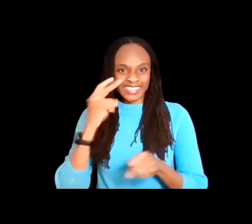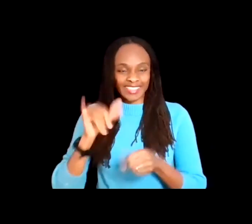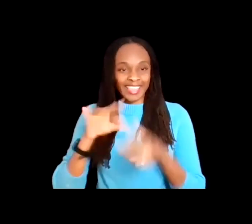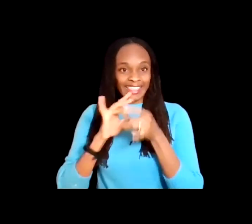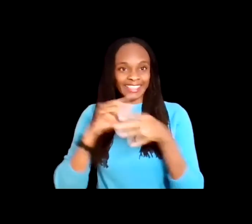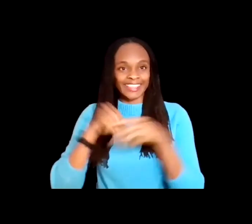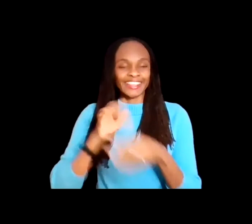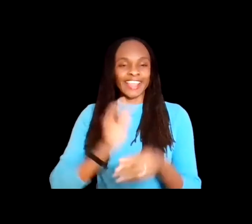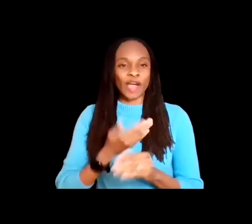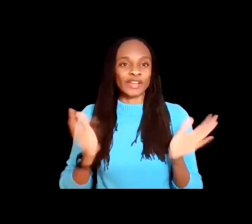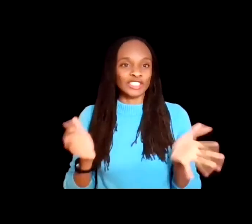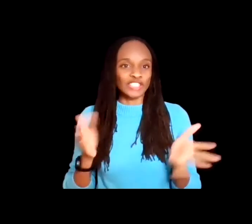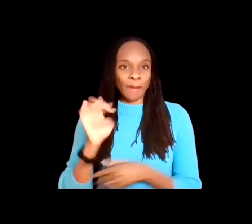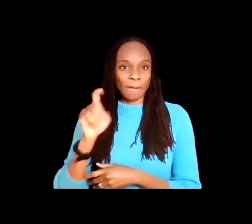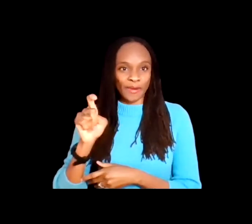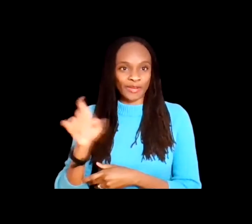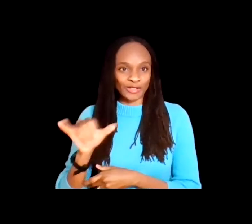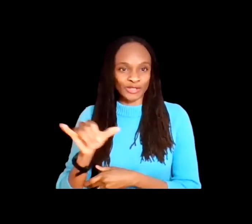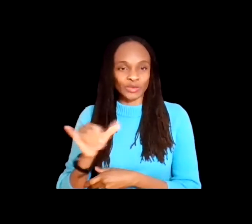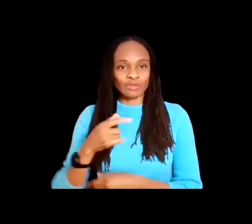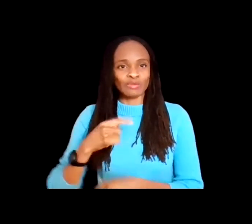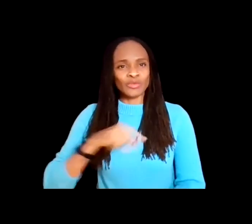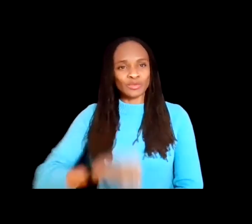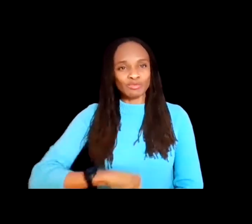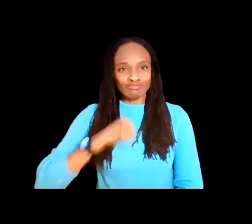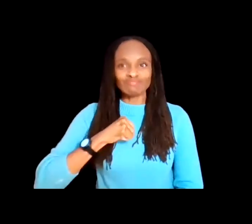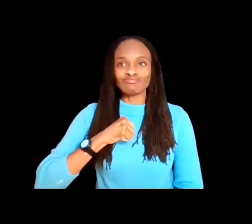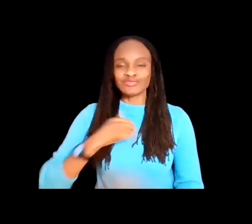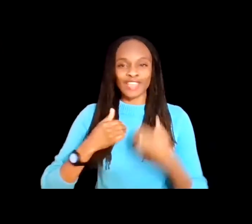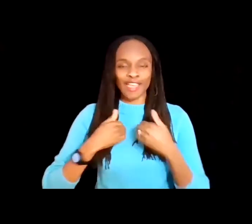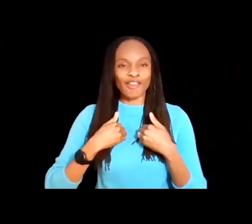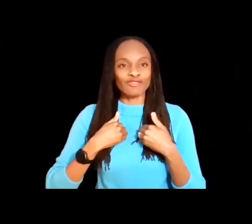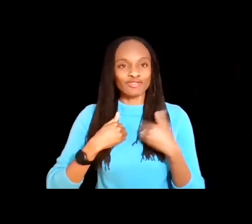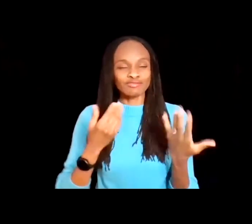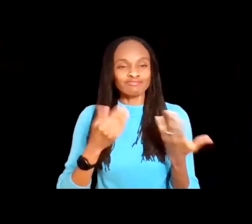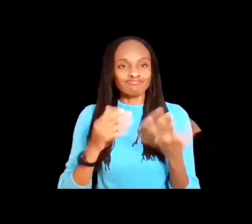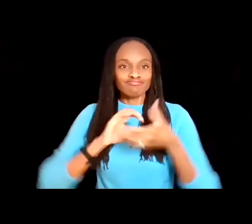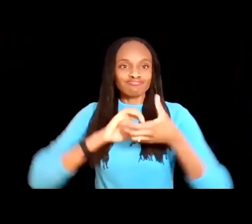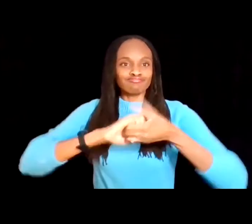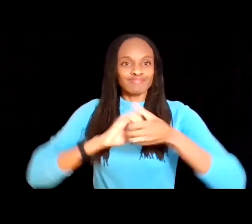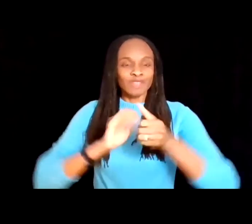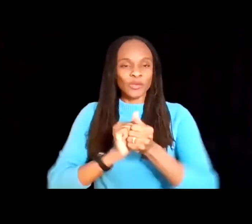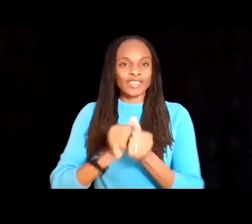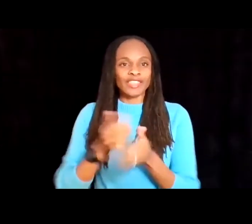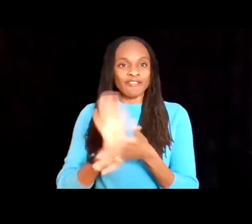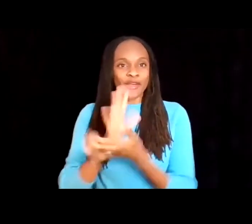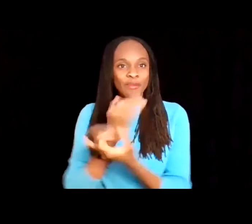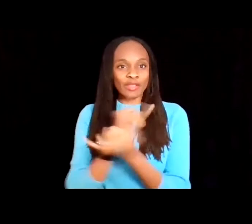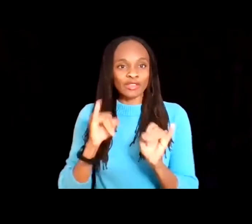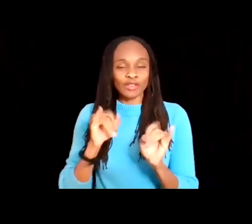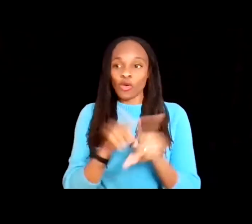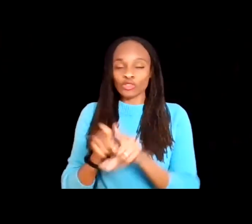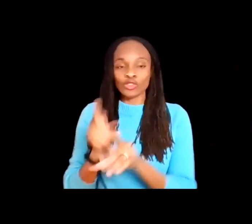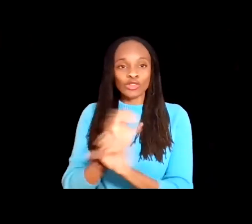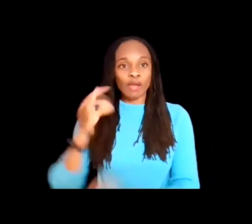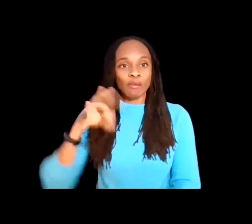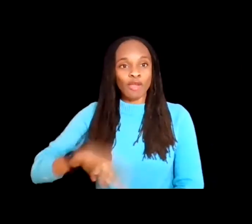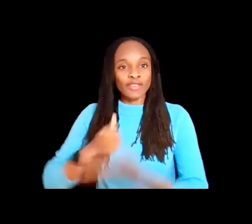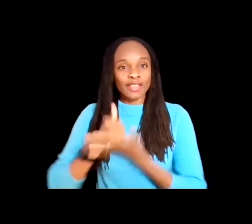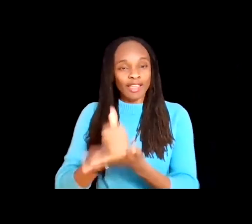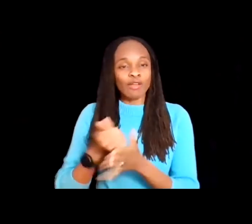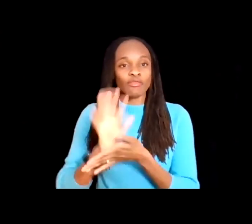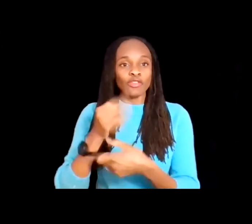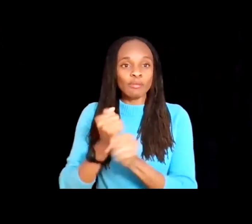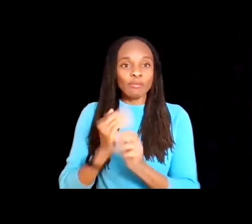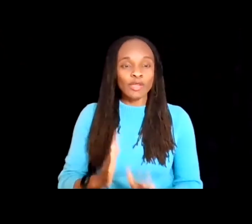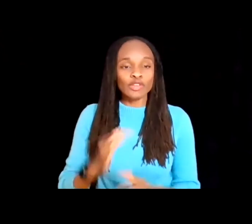well. We are really proud to be doing this event in partnership with Film Independent. They're also a nonprofit, and they help filmmakers make their